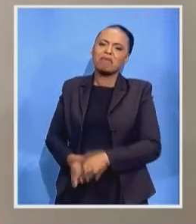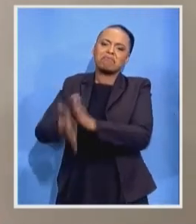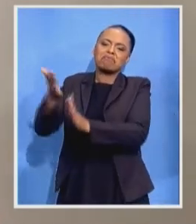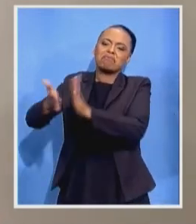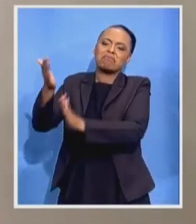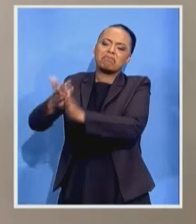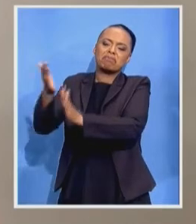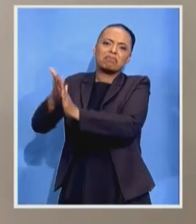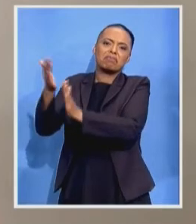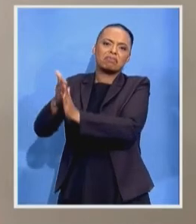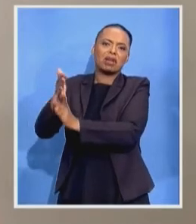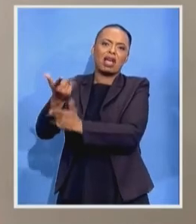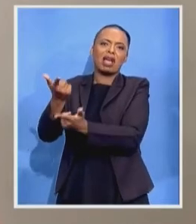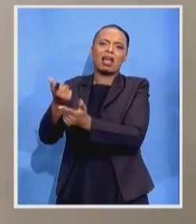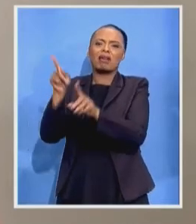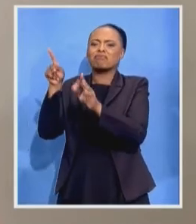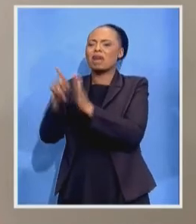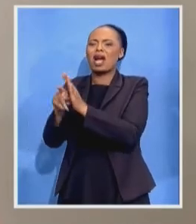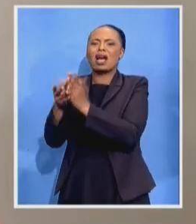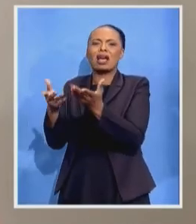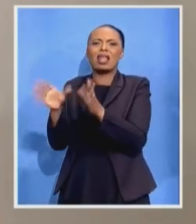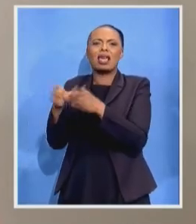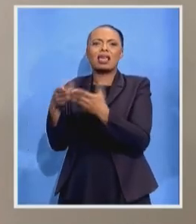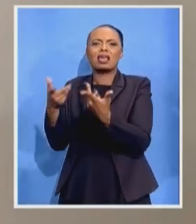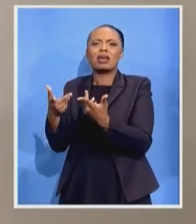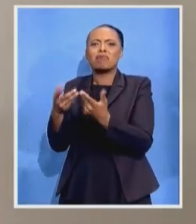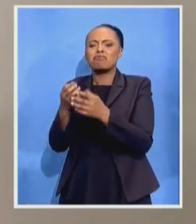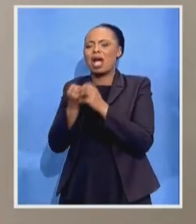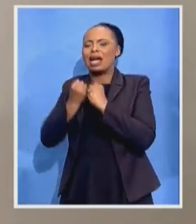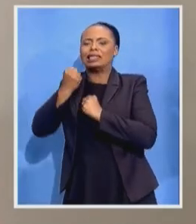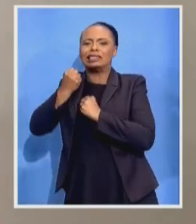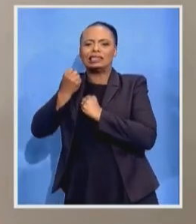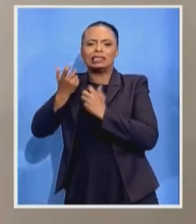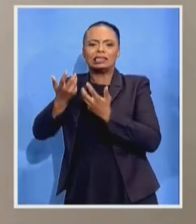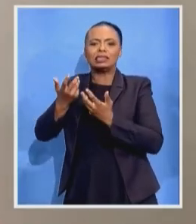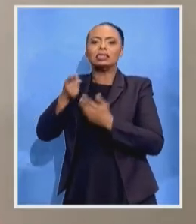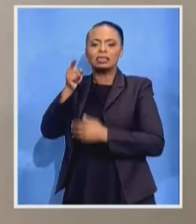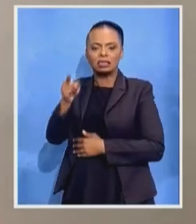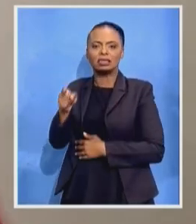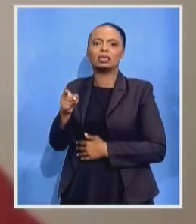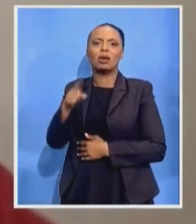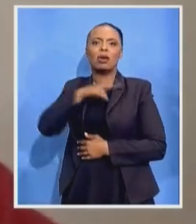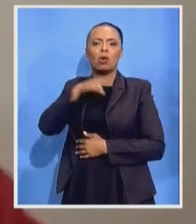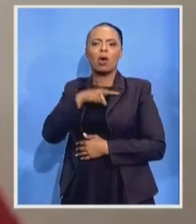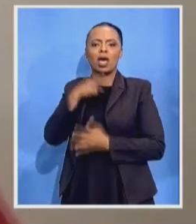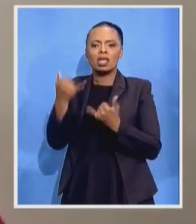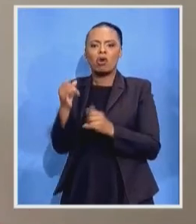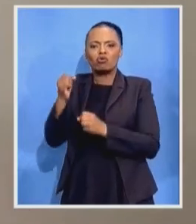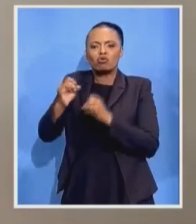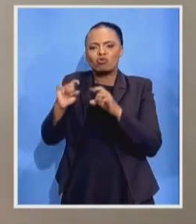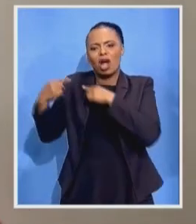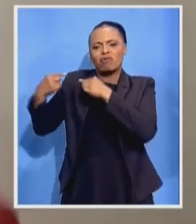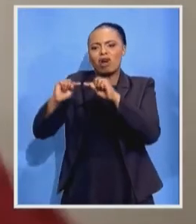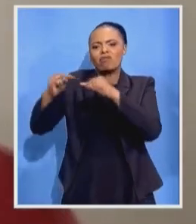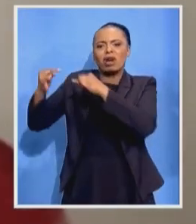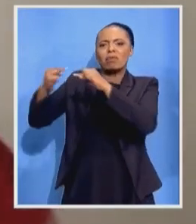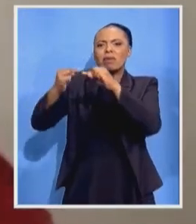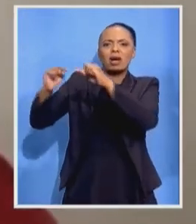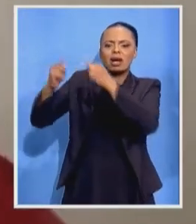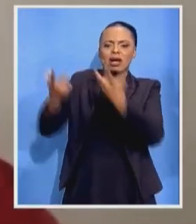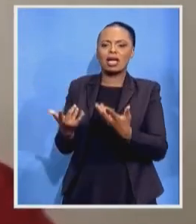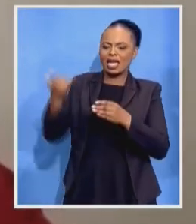scheme further exposed the financial sector and its lack of will to invest in a manner that supports our